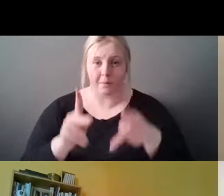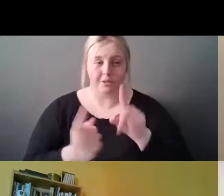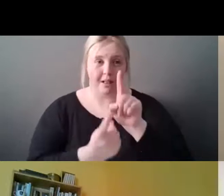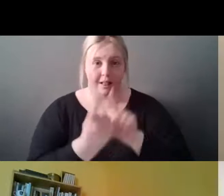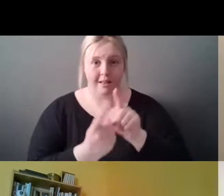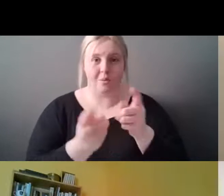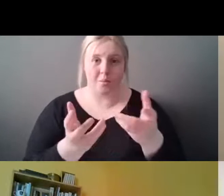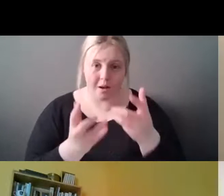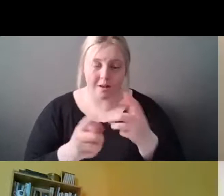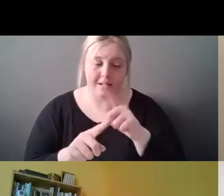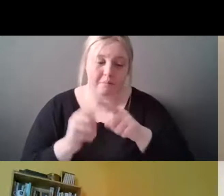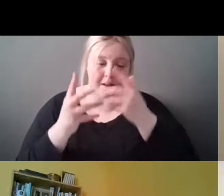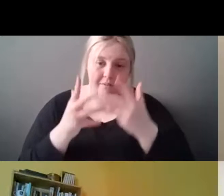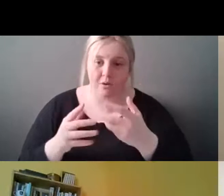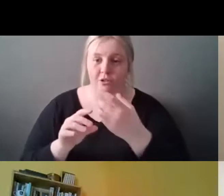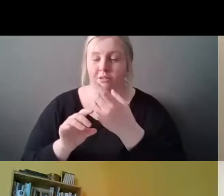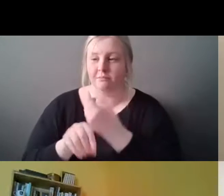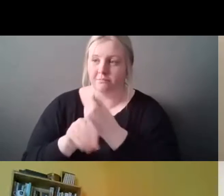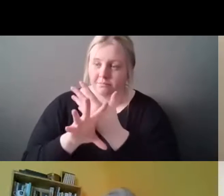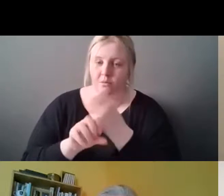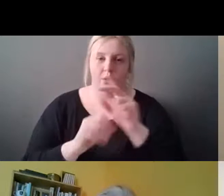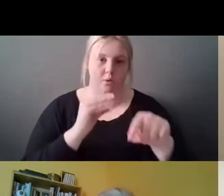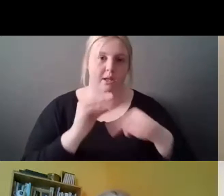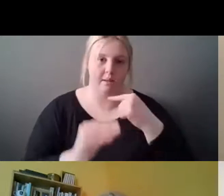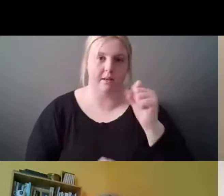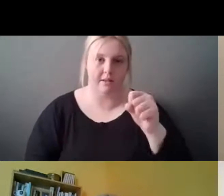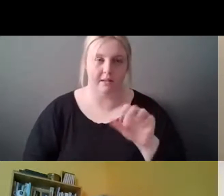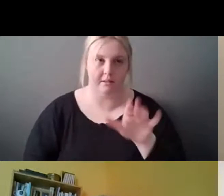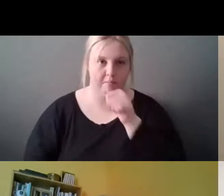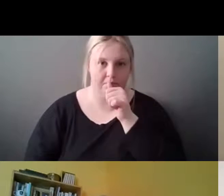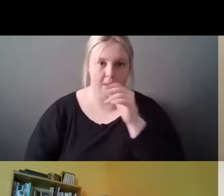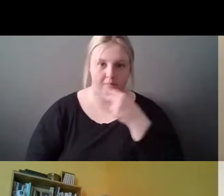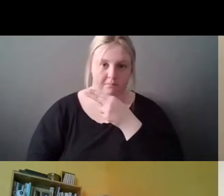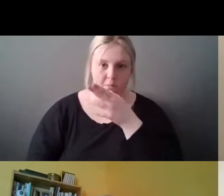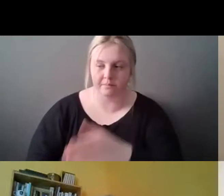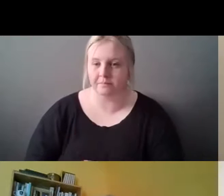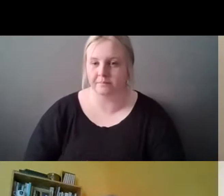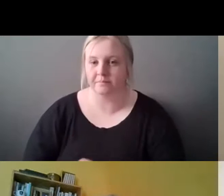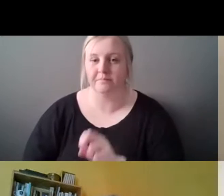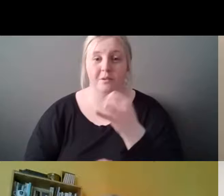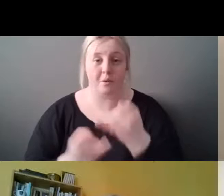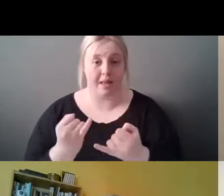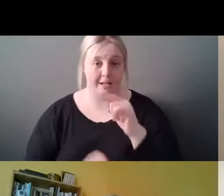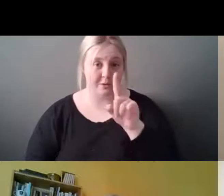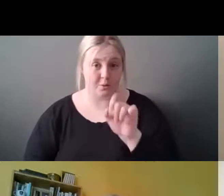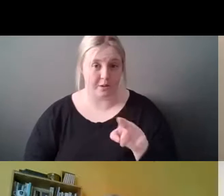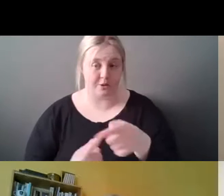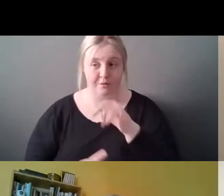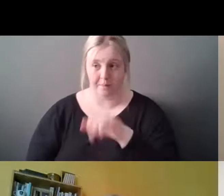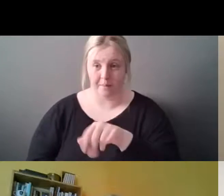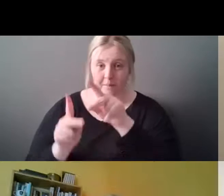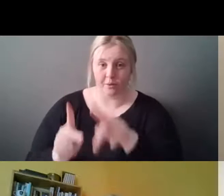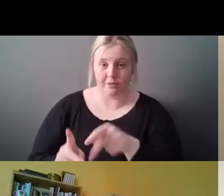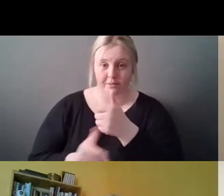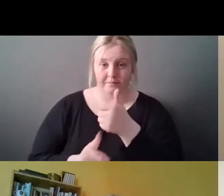please email us. Okay, I'll be quiet now. Well, and the last question for you from that same fellow was,